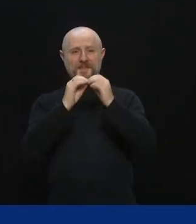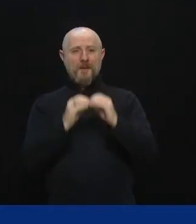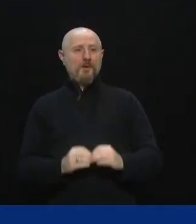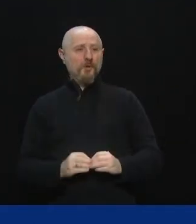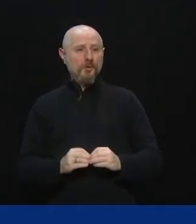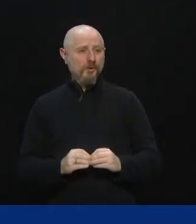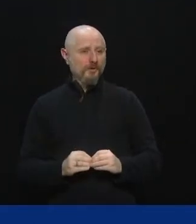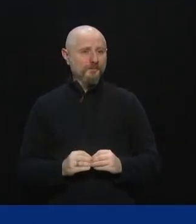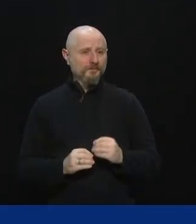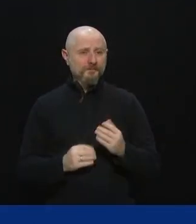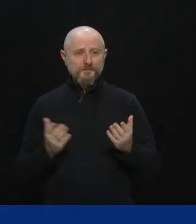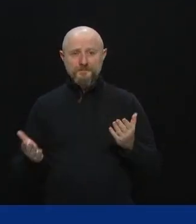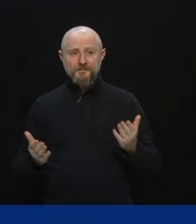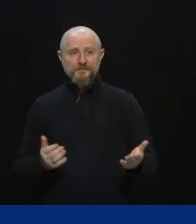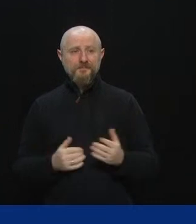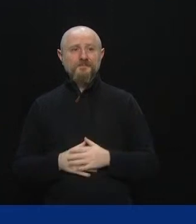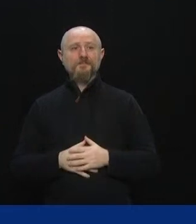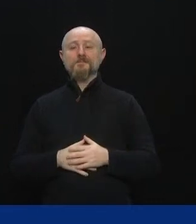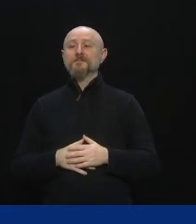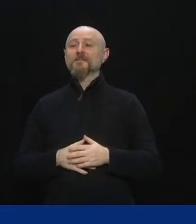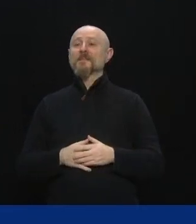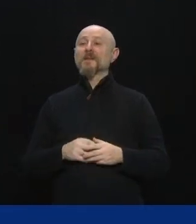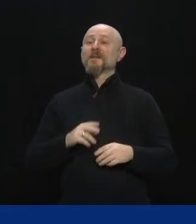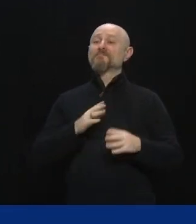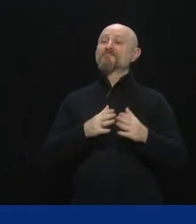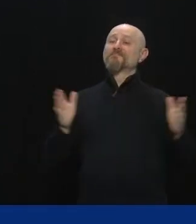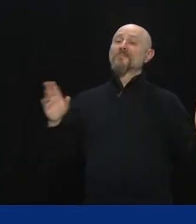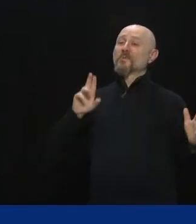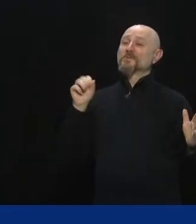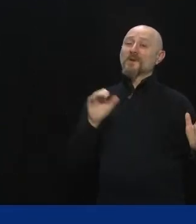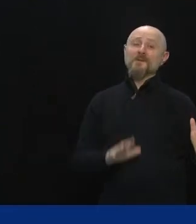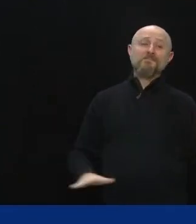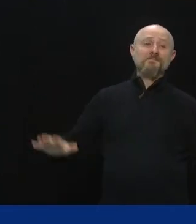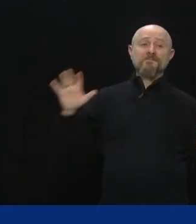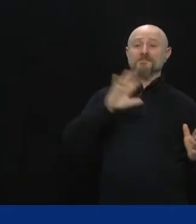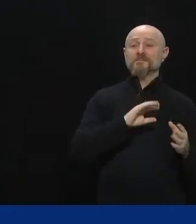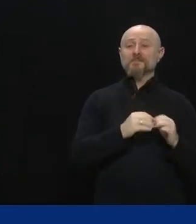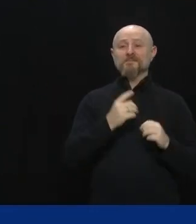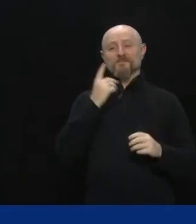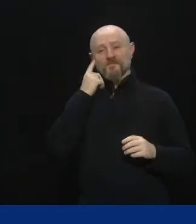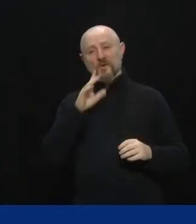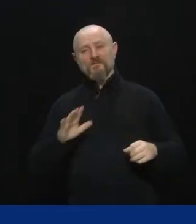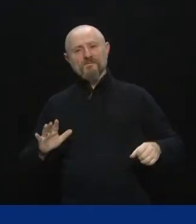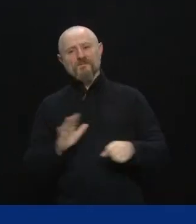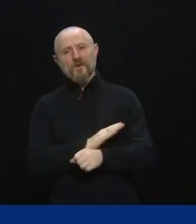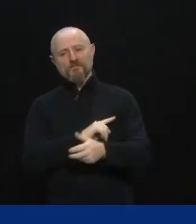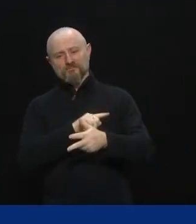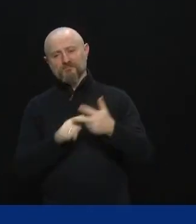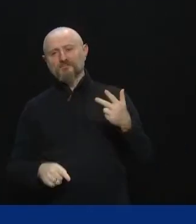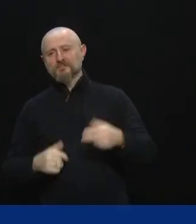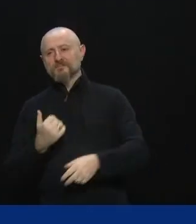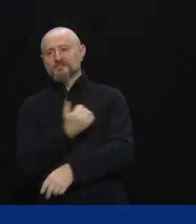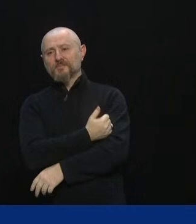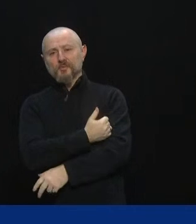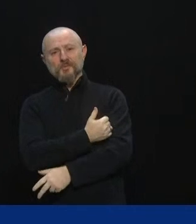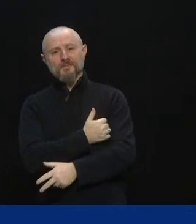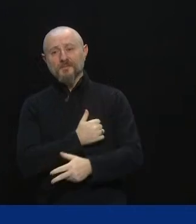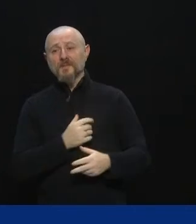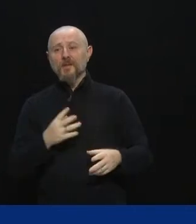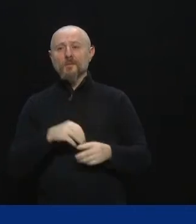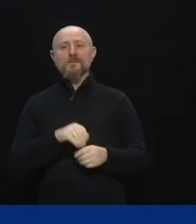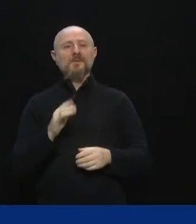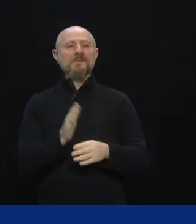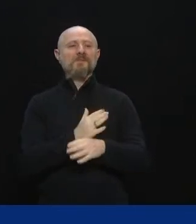vaccinated shown to you right now. The nationwide average for people in nursing homes who are fully vaccinated but also boosted average is about